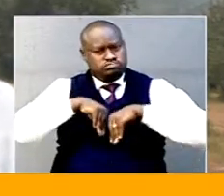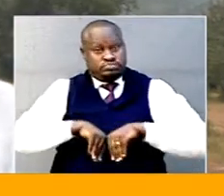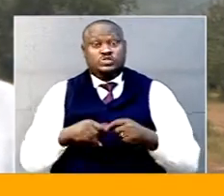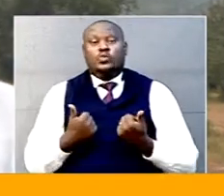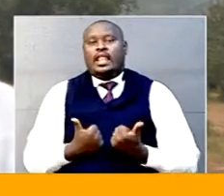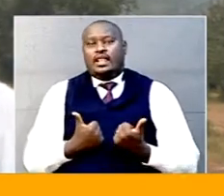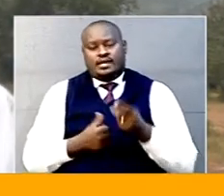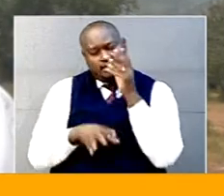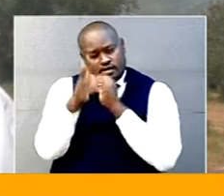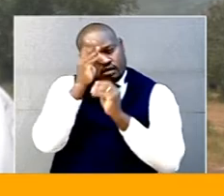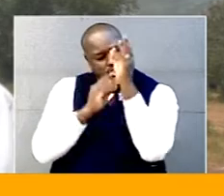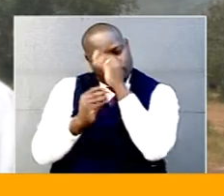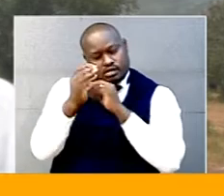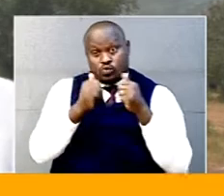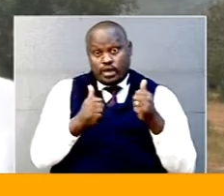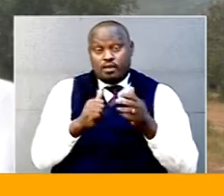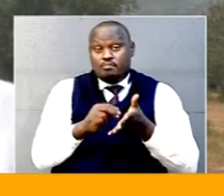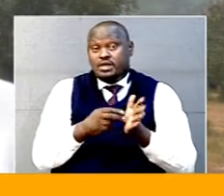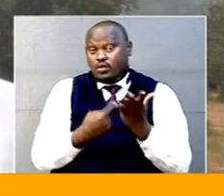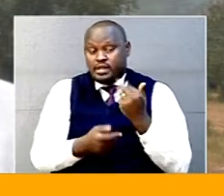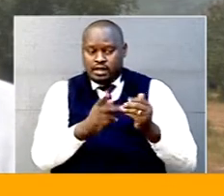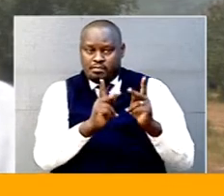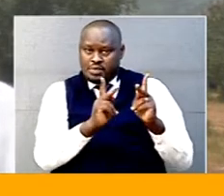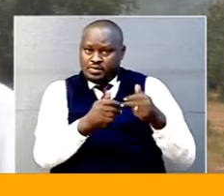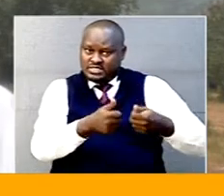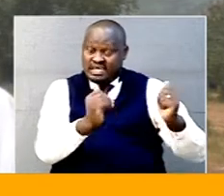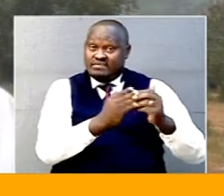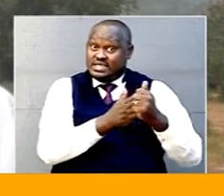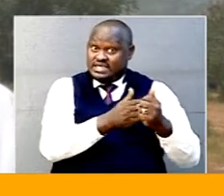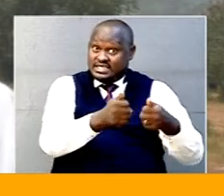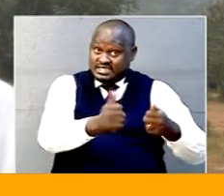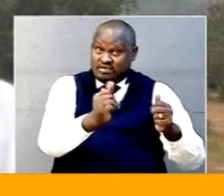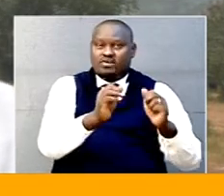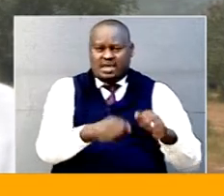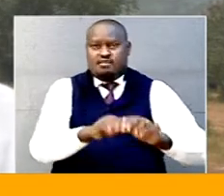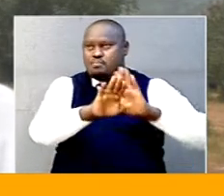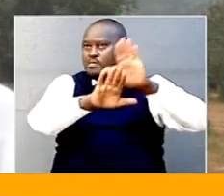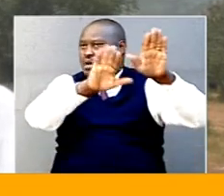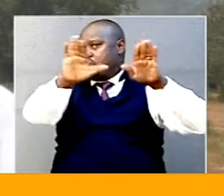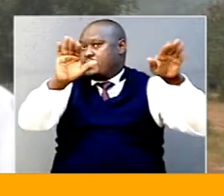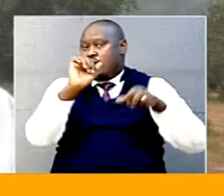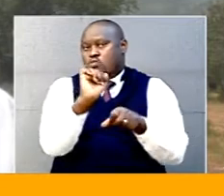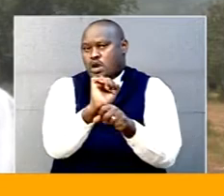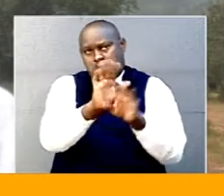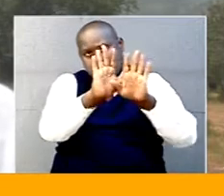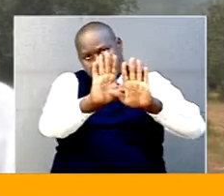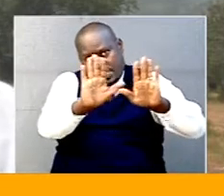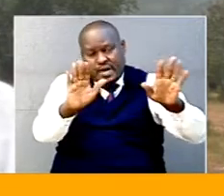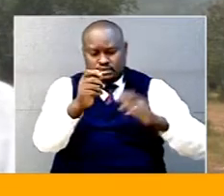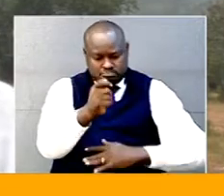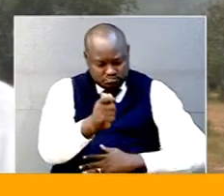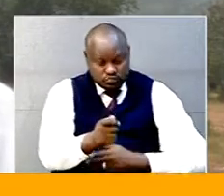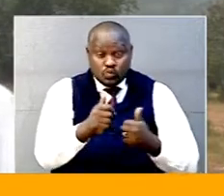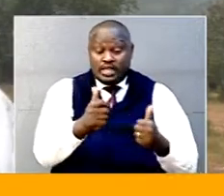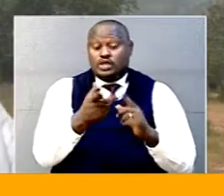to play their role as they are required, and they have acquired the right